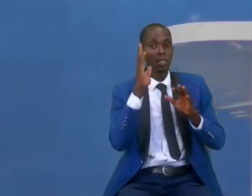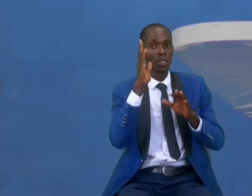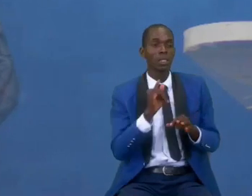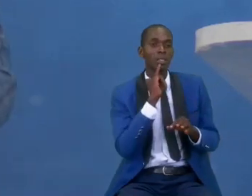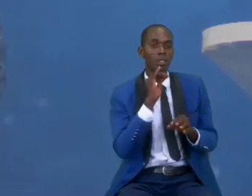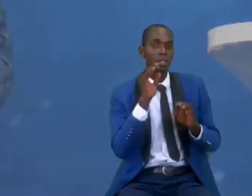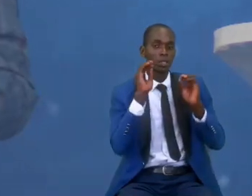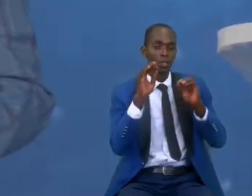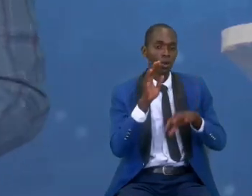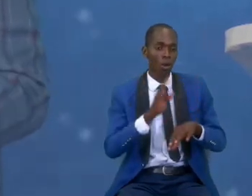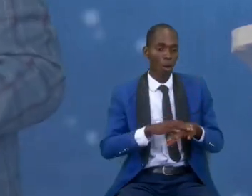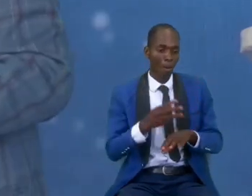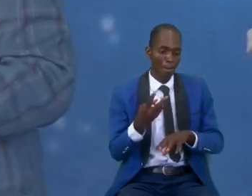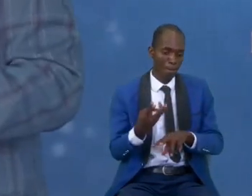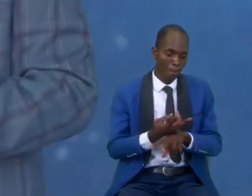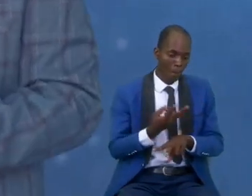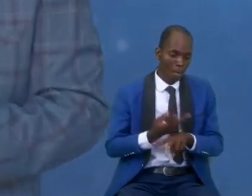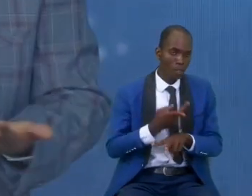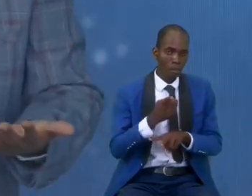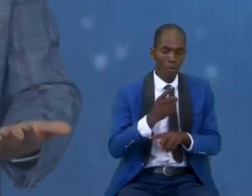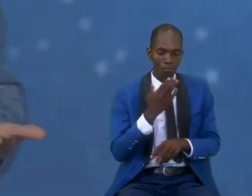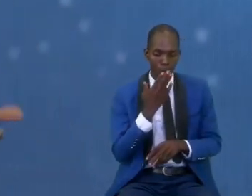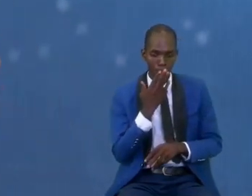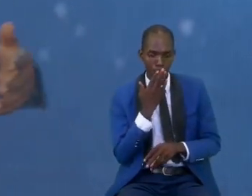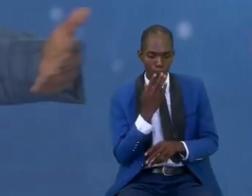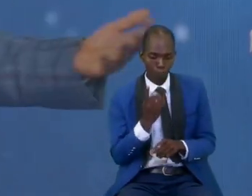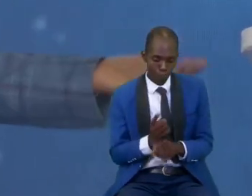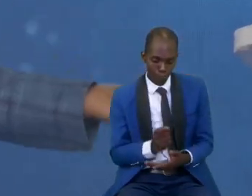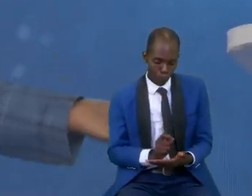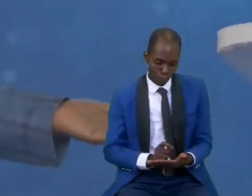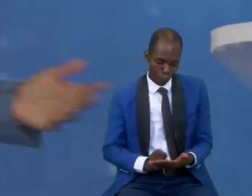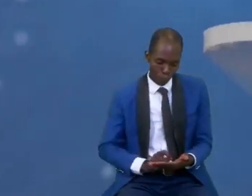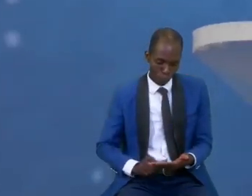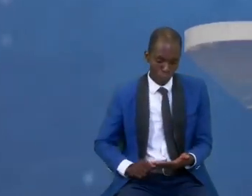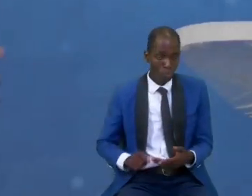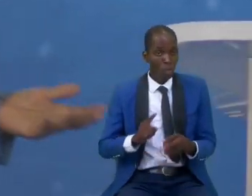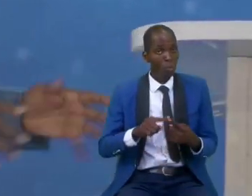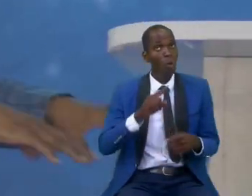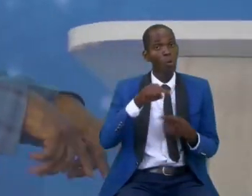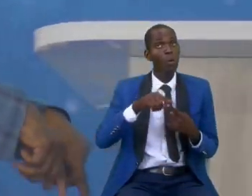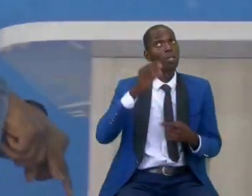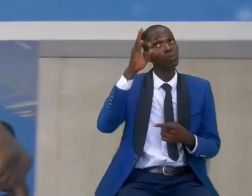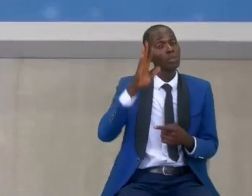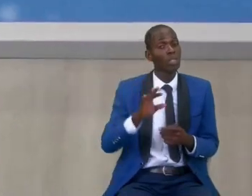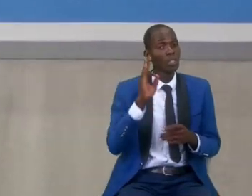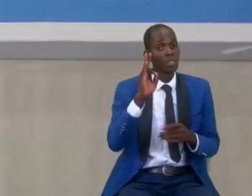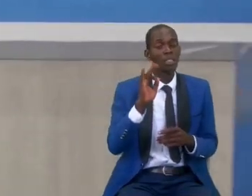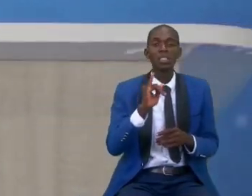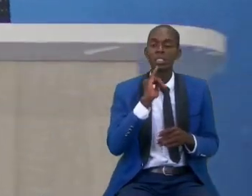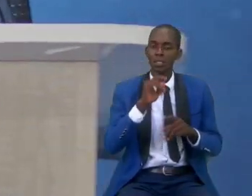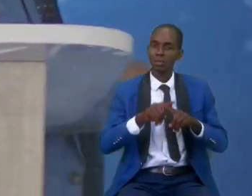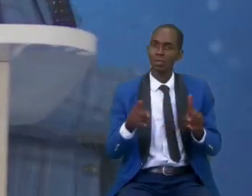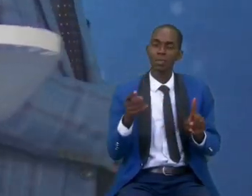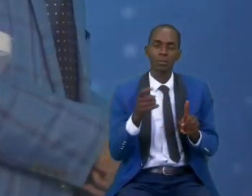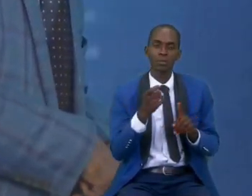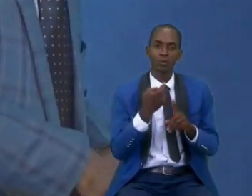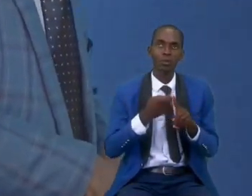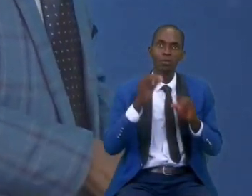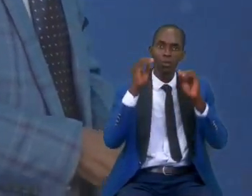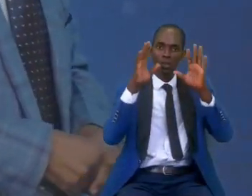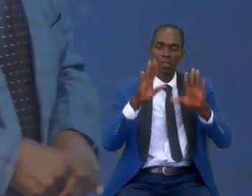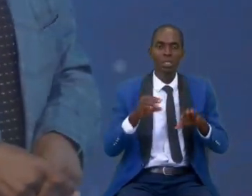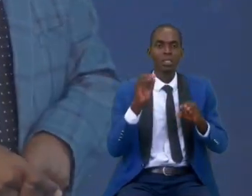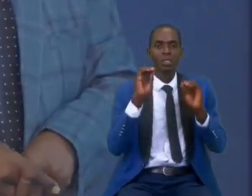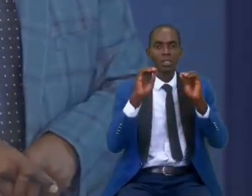and write. But you know the preacher is different. He's not teaching chemistry. He's not teaching physics. He's not now at least. He's not teaching maths.